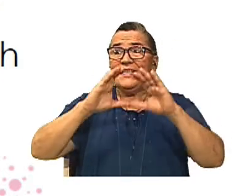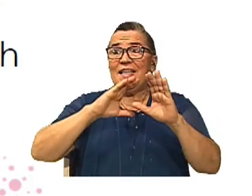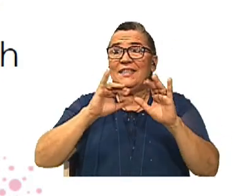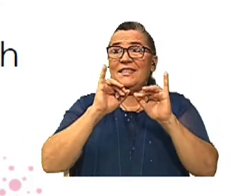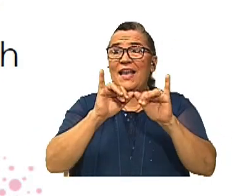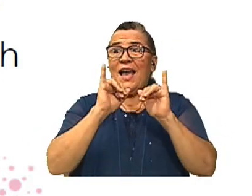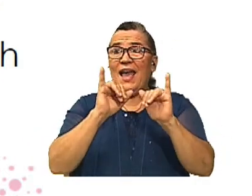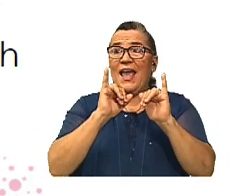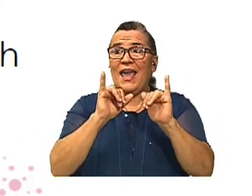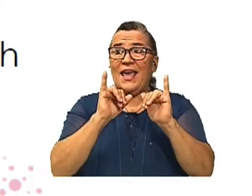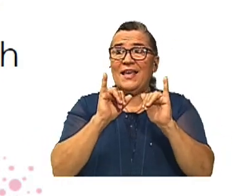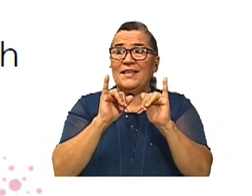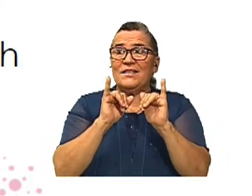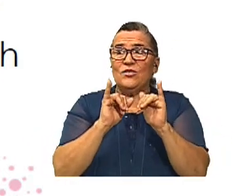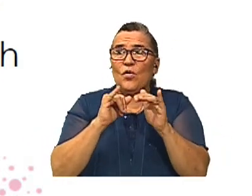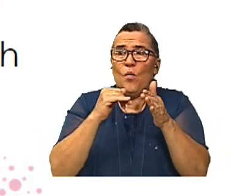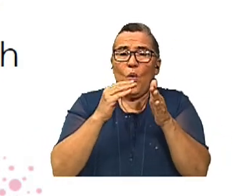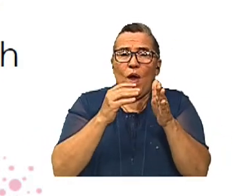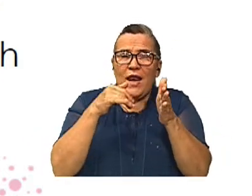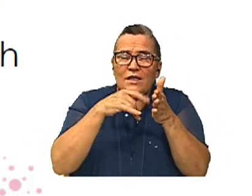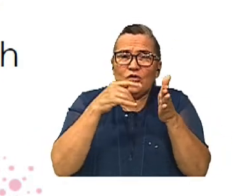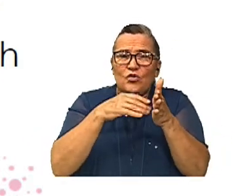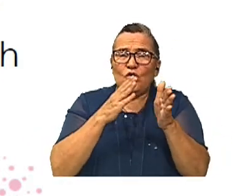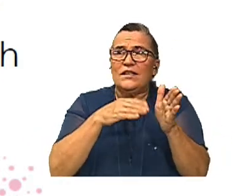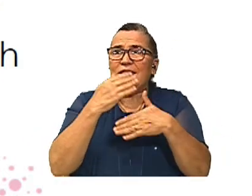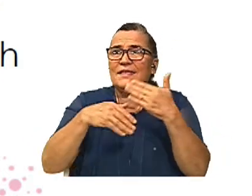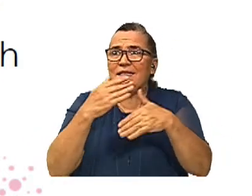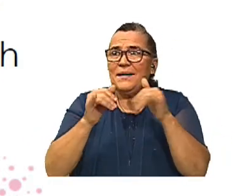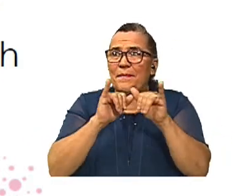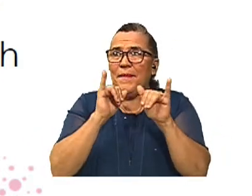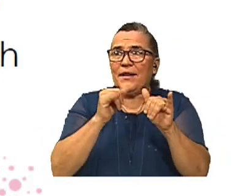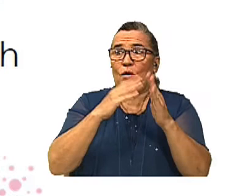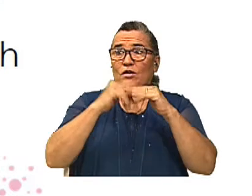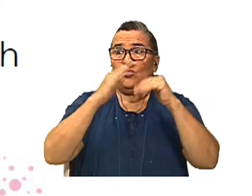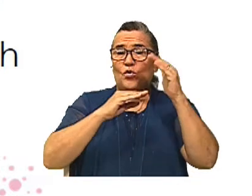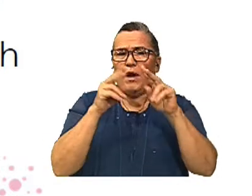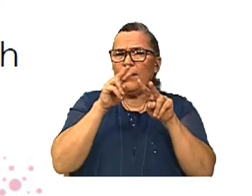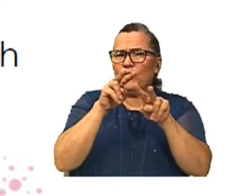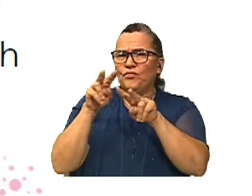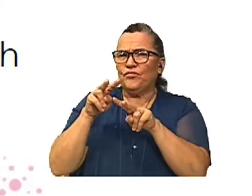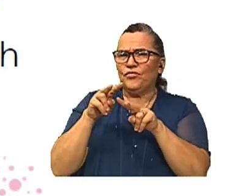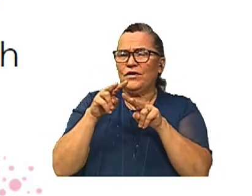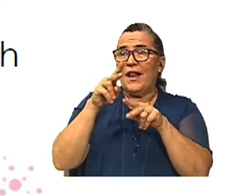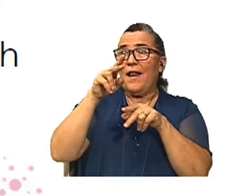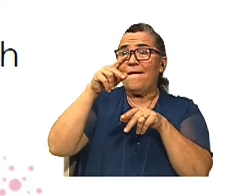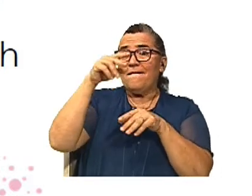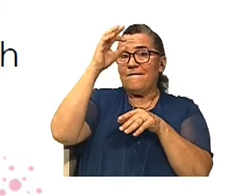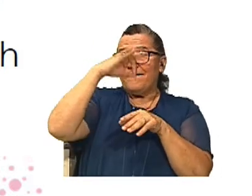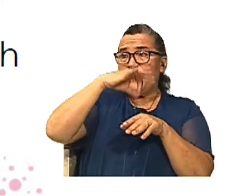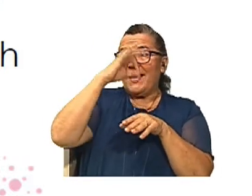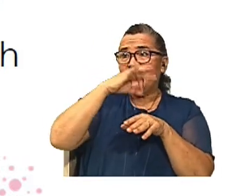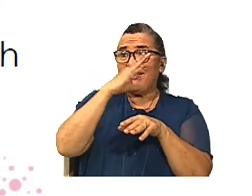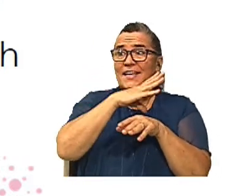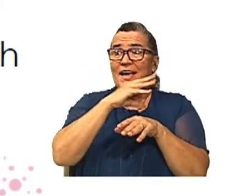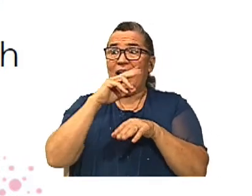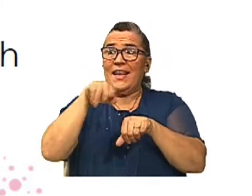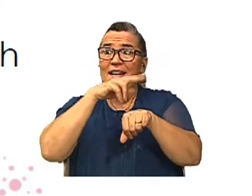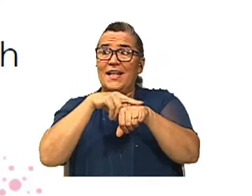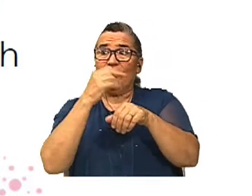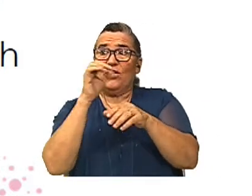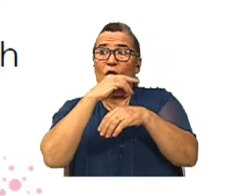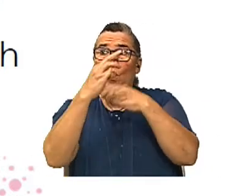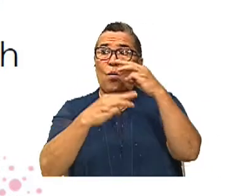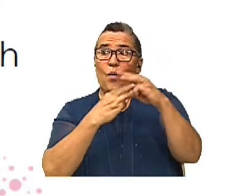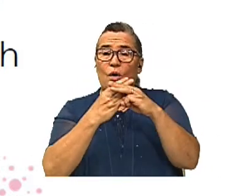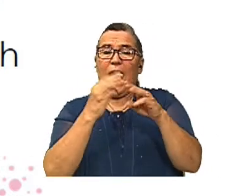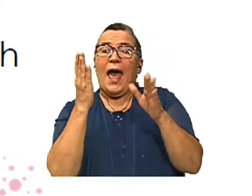the structure and behavior of the physical and natural world through observations and experiments. Do you like experimenting,